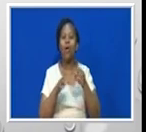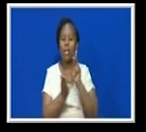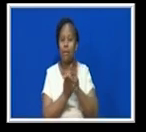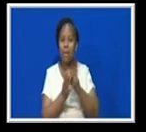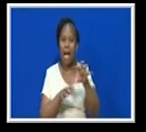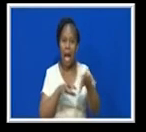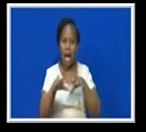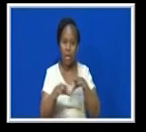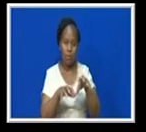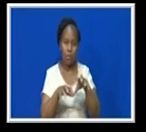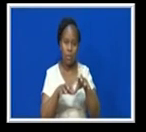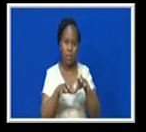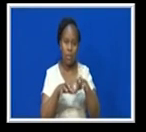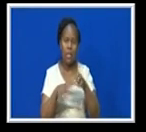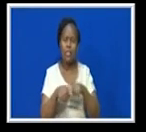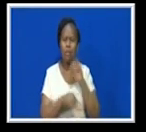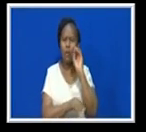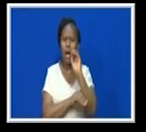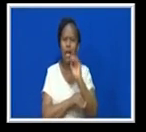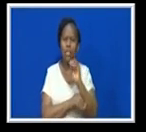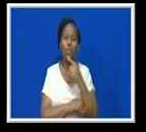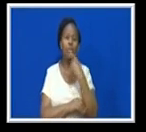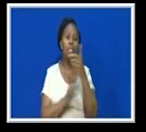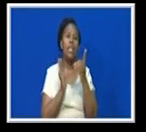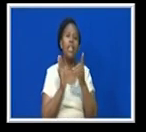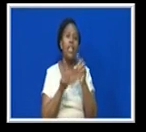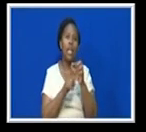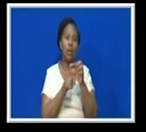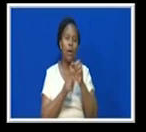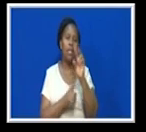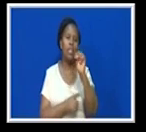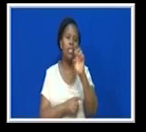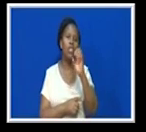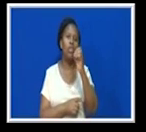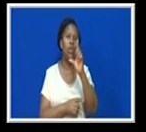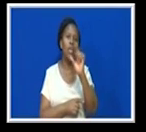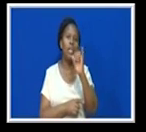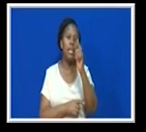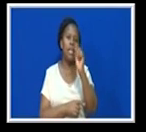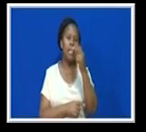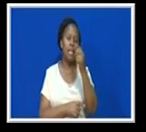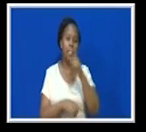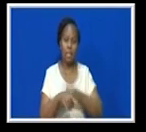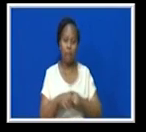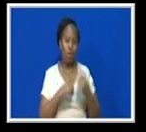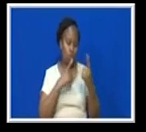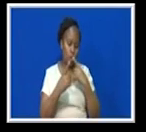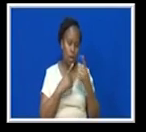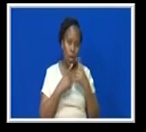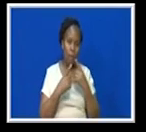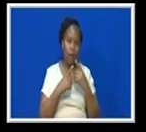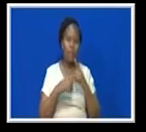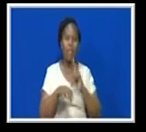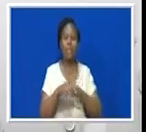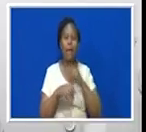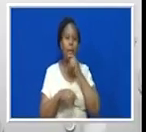animals. So when you are asked to define the term Neolithic period, simply talk of refers to the period